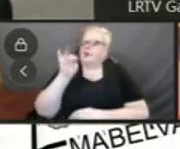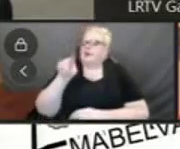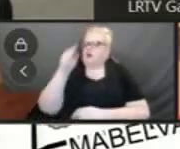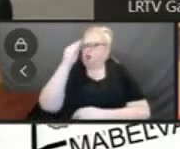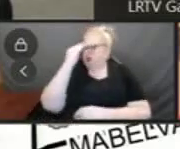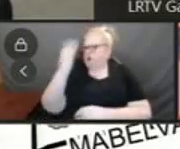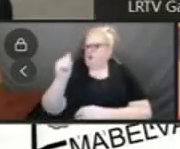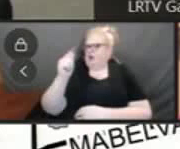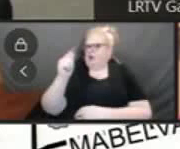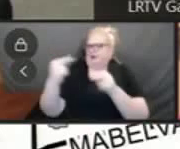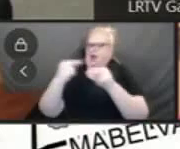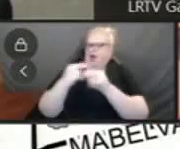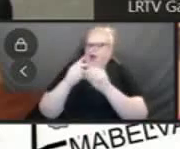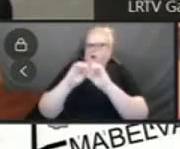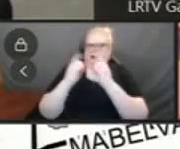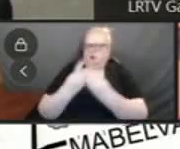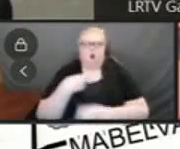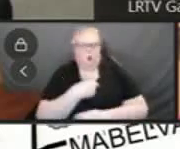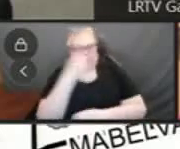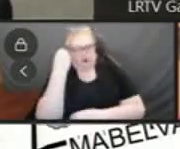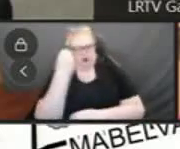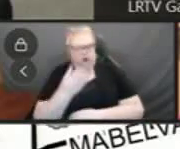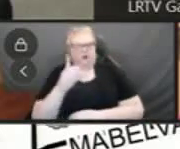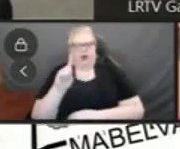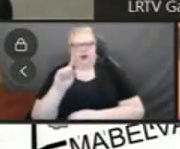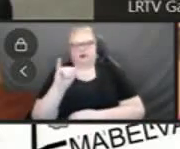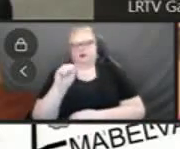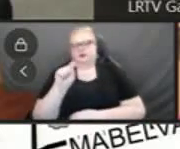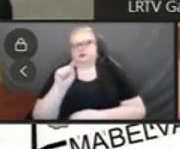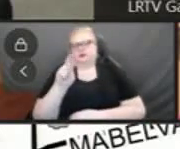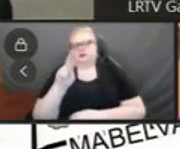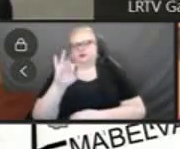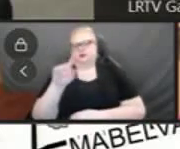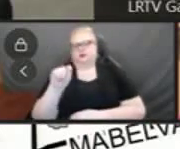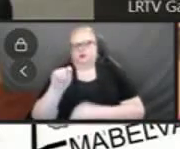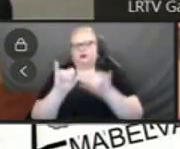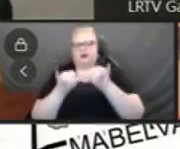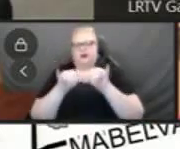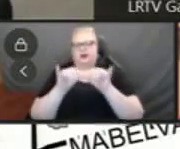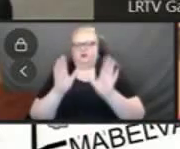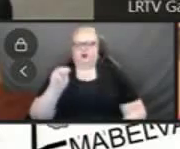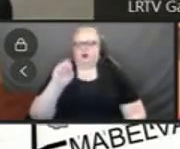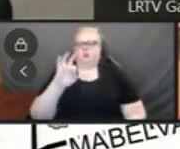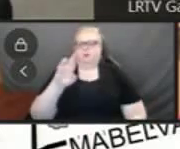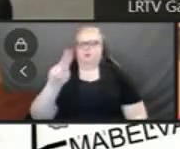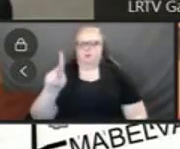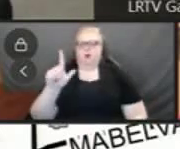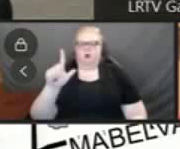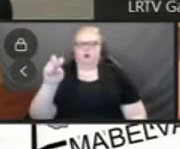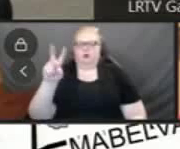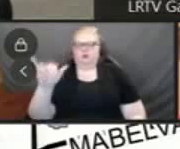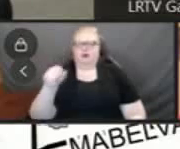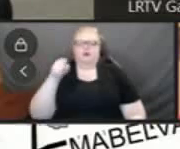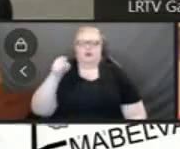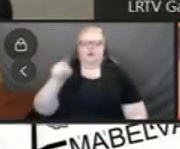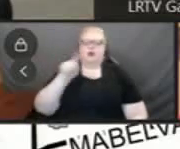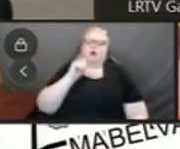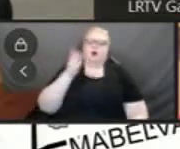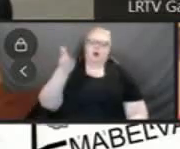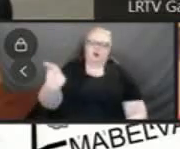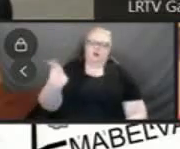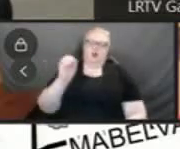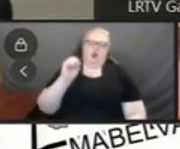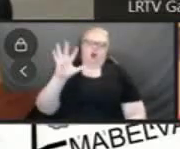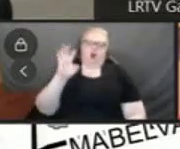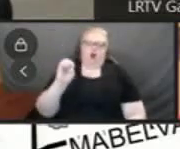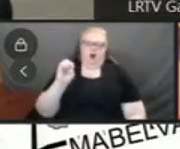We notified the district engineer, Mr. Mark Headley. Okay. They are in that office, the offices of the